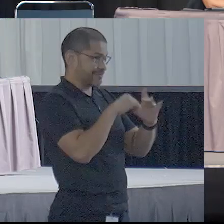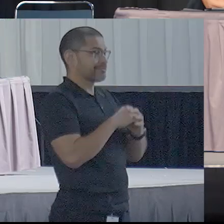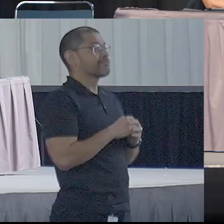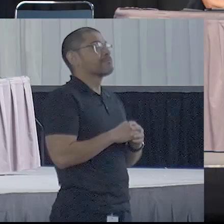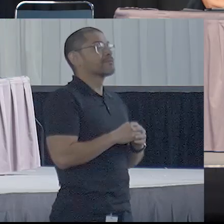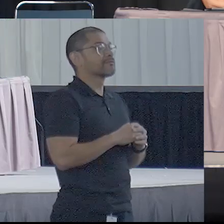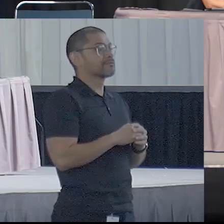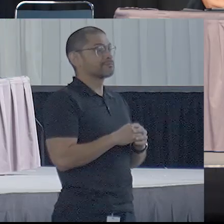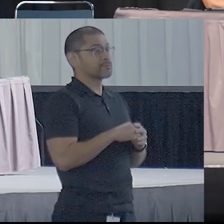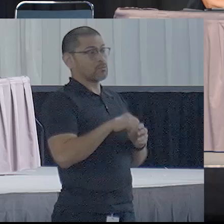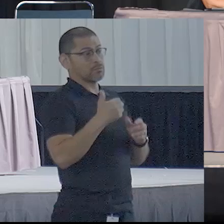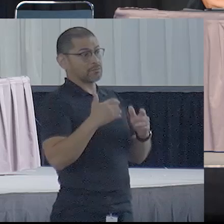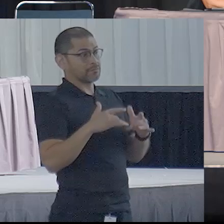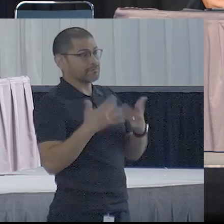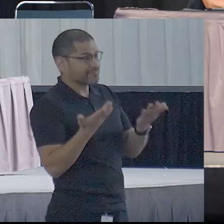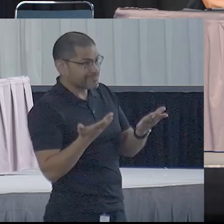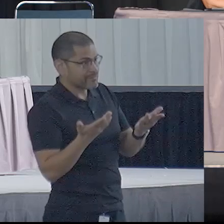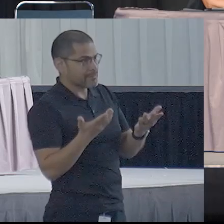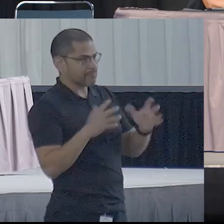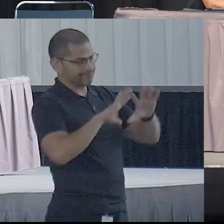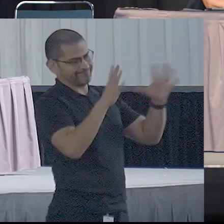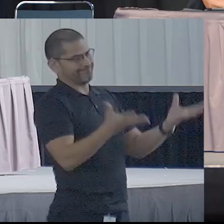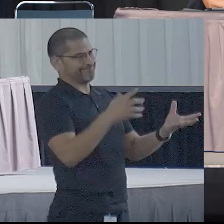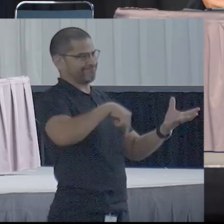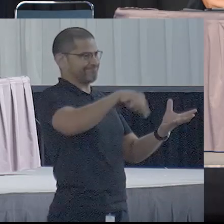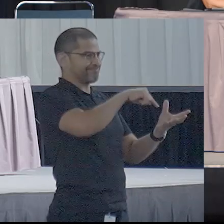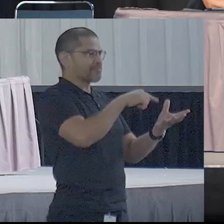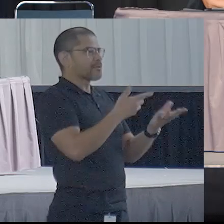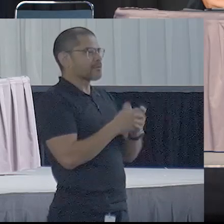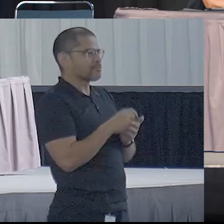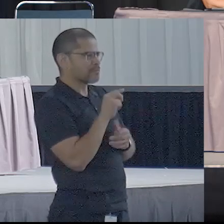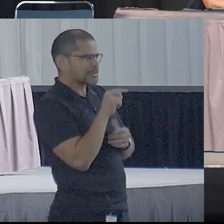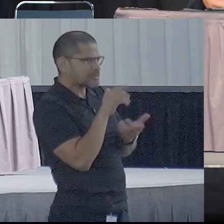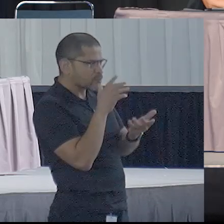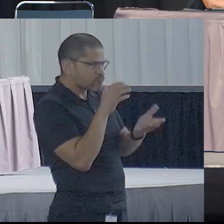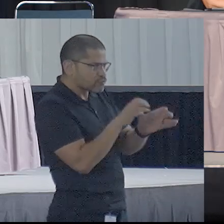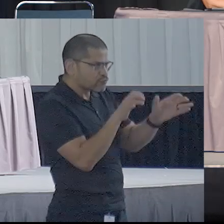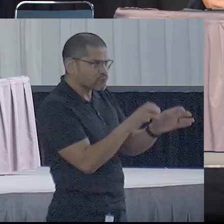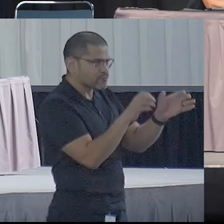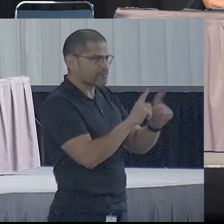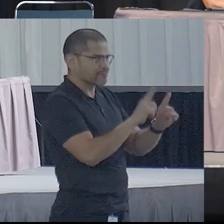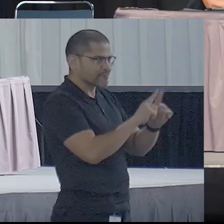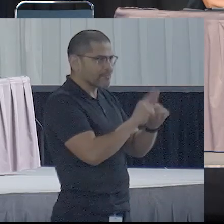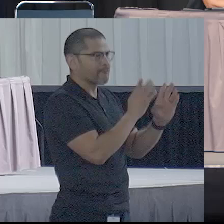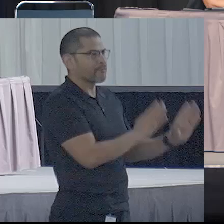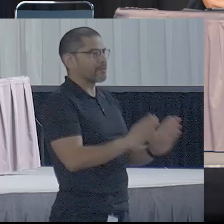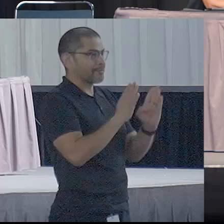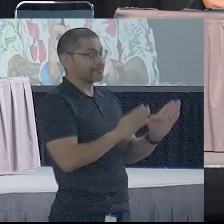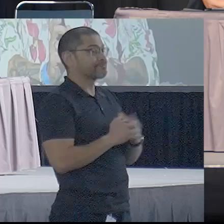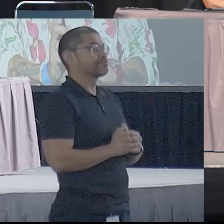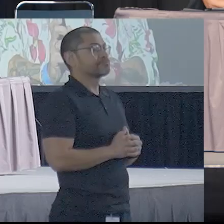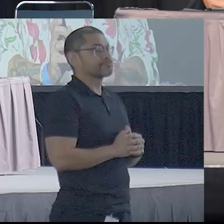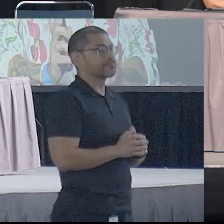events, it's going to be more of a global, these are some things that you should do to prepare for an emergency. And I think that really sets